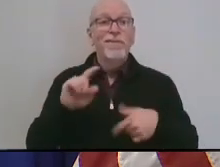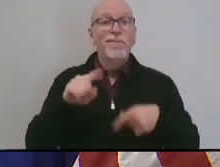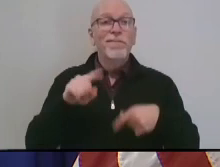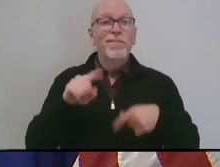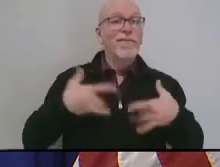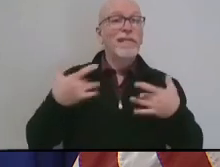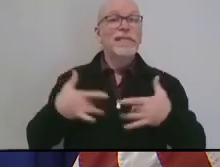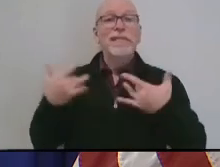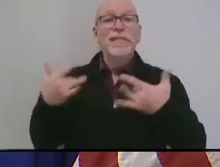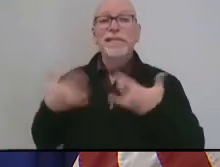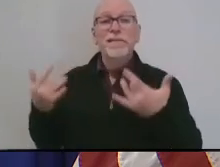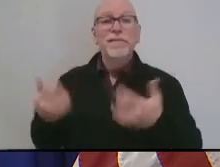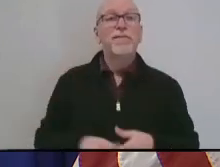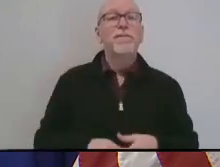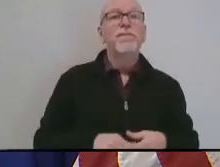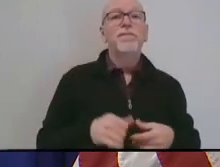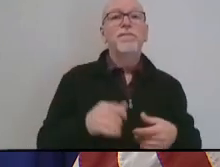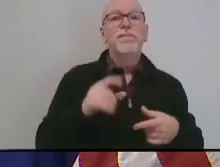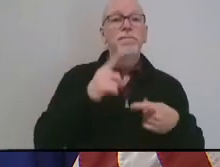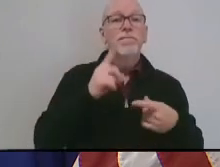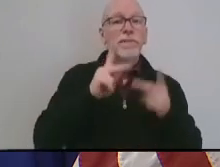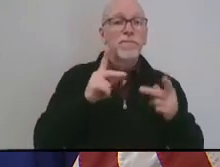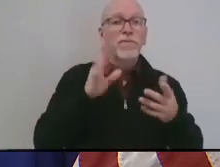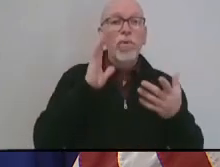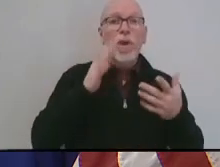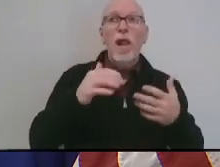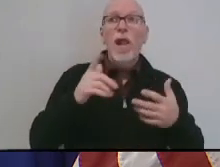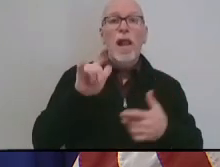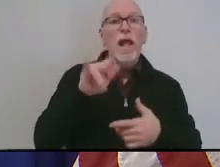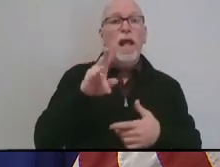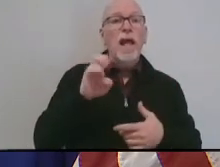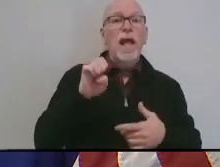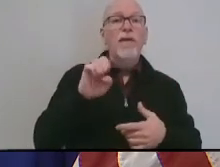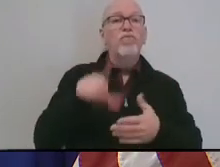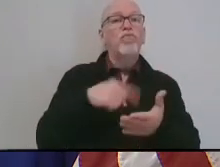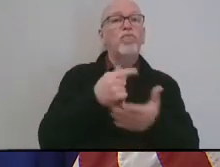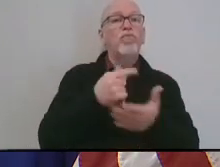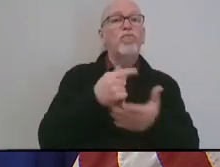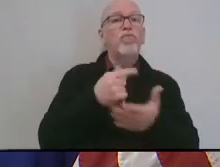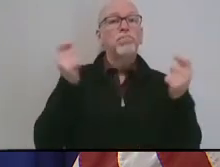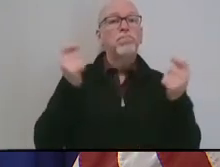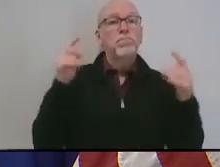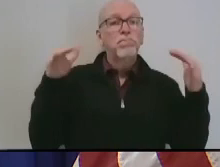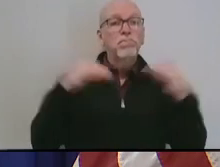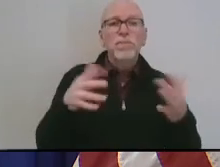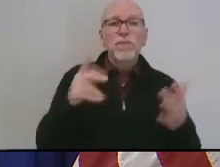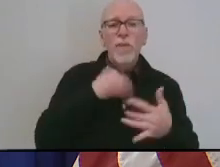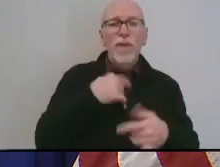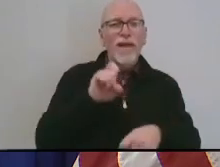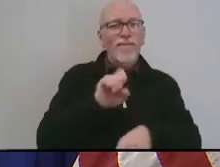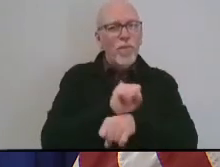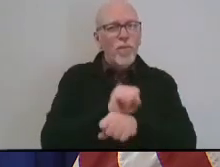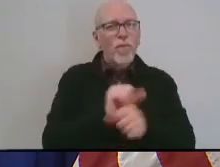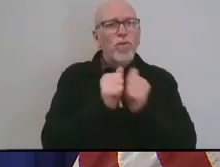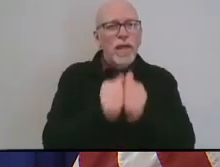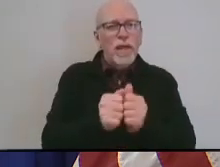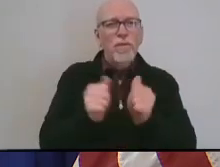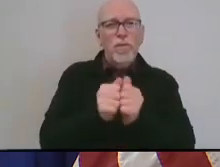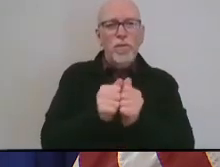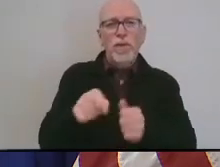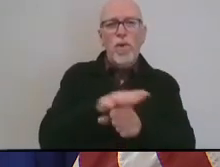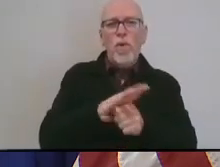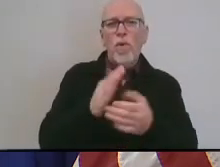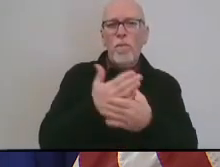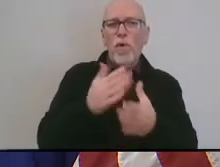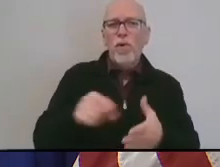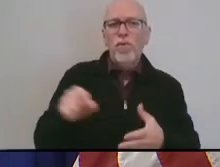live commencement ceremonies. That's why we work together with our local partners. and we'll continue to do that. The